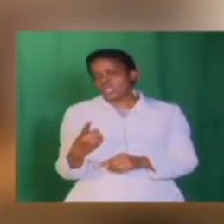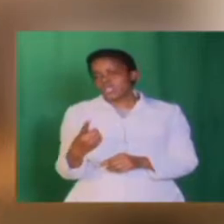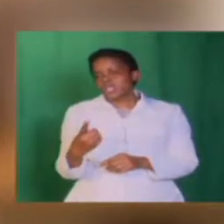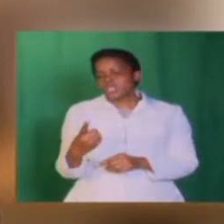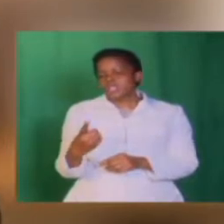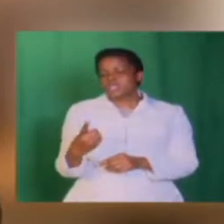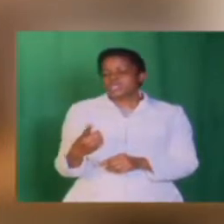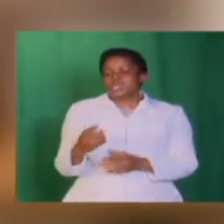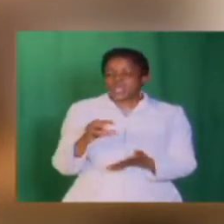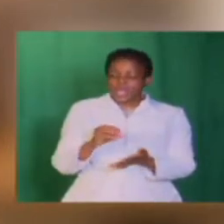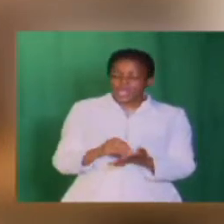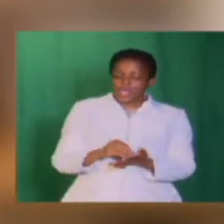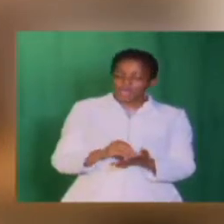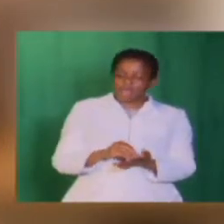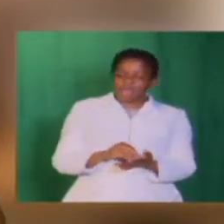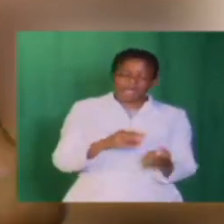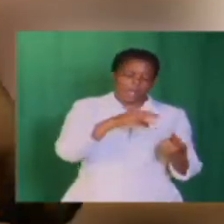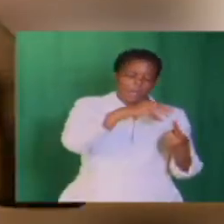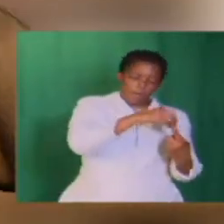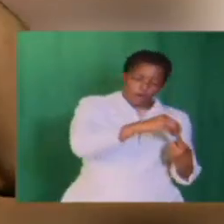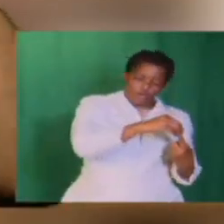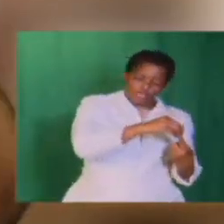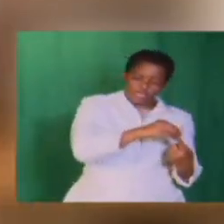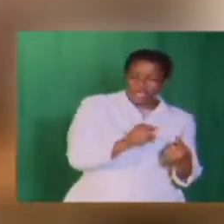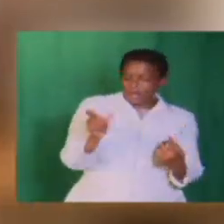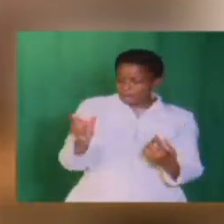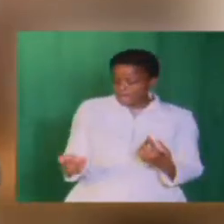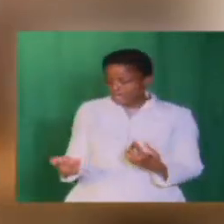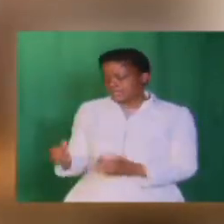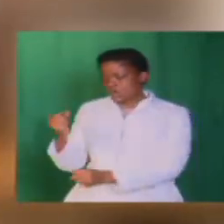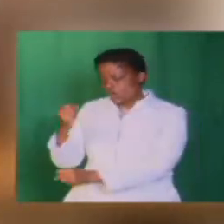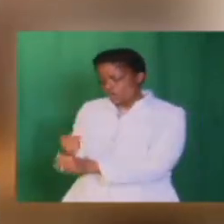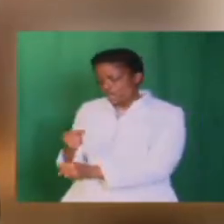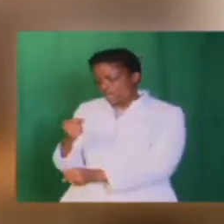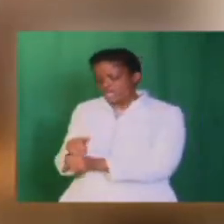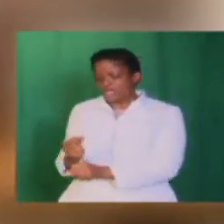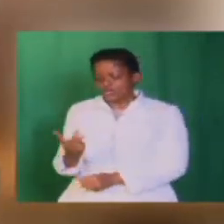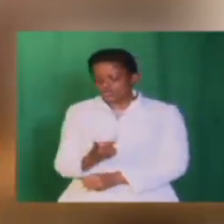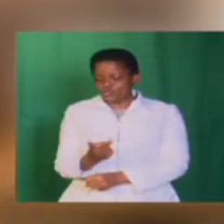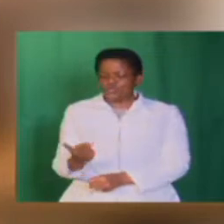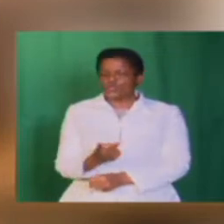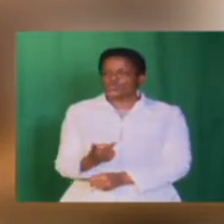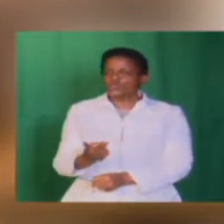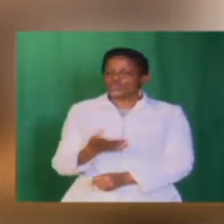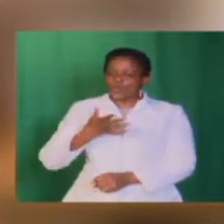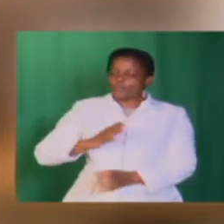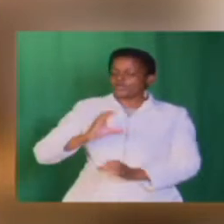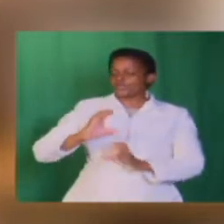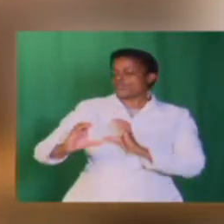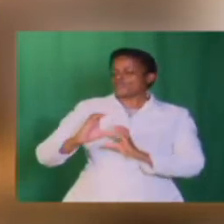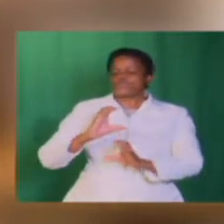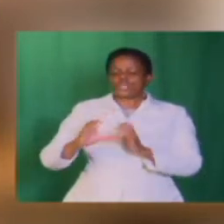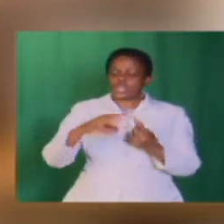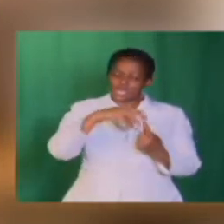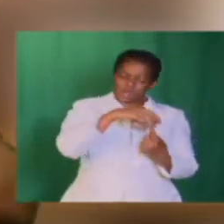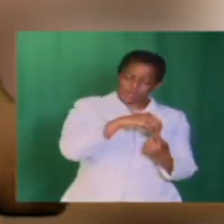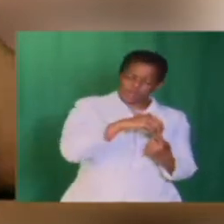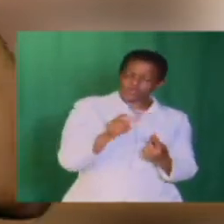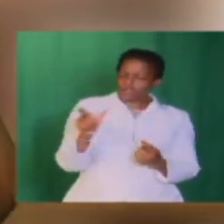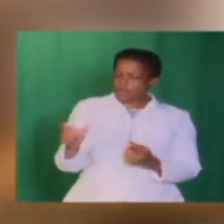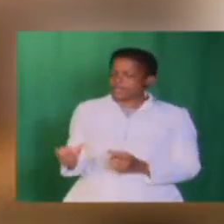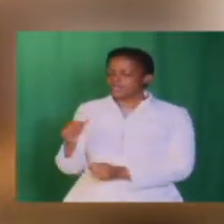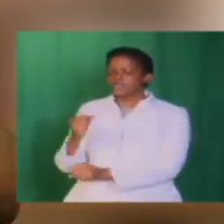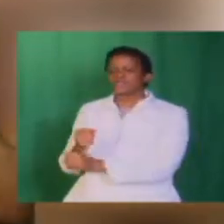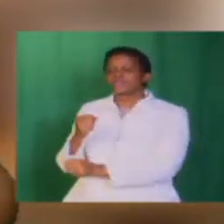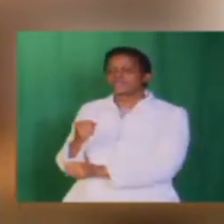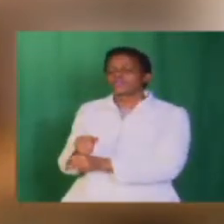an employer and an employee and you are going to be engaging in a talk. So in that way, way you are now going to understand that the